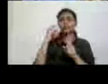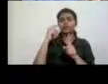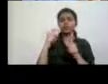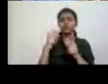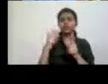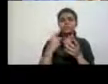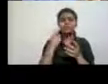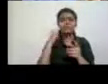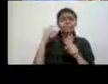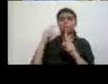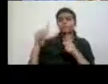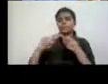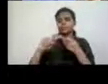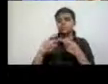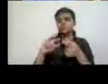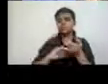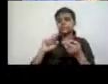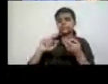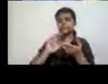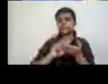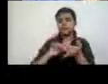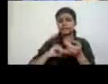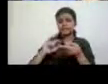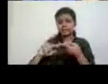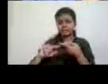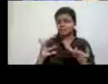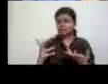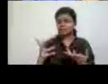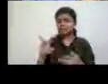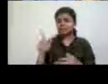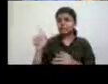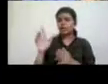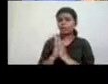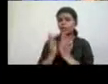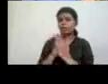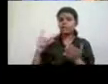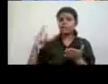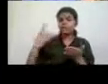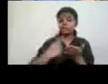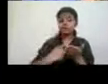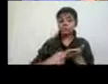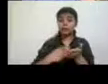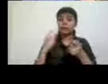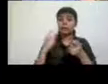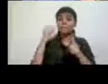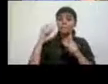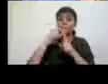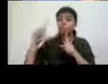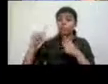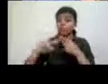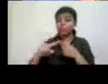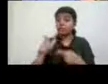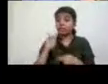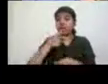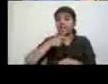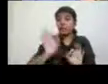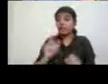about, you know, various saints who had disabilities. The word cripple was not allowed in the Modern Language Association